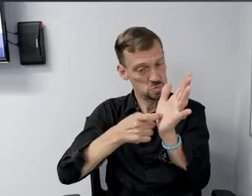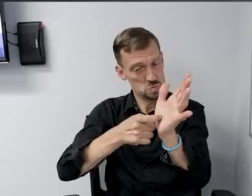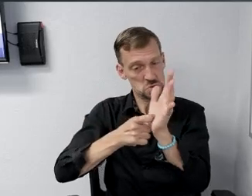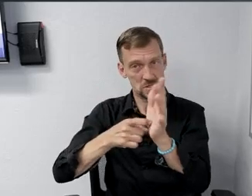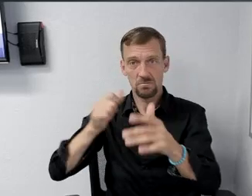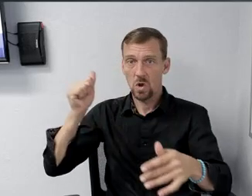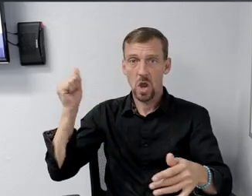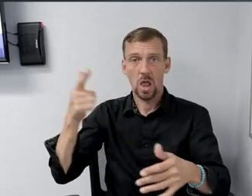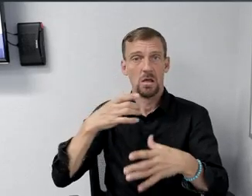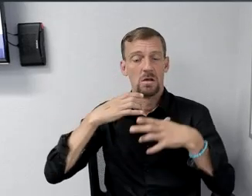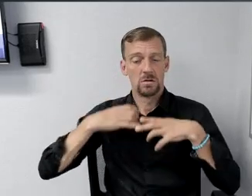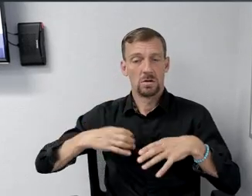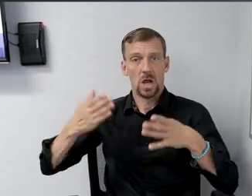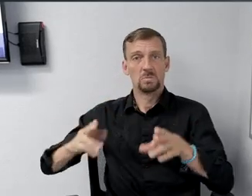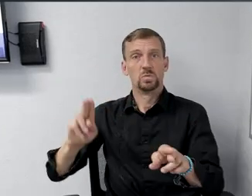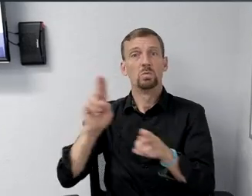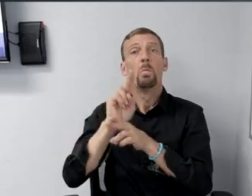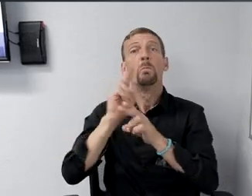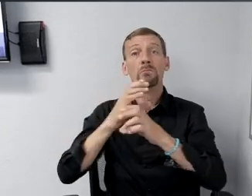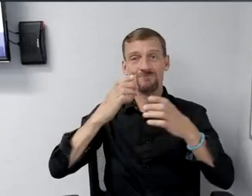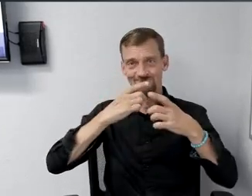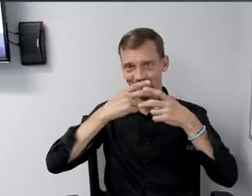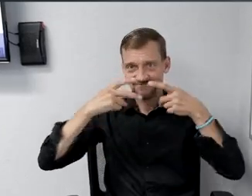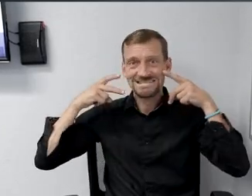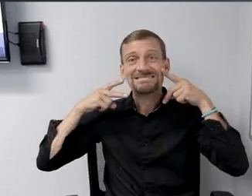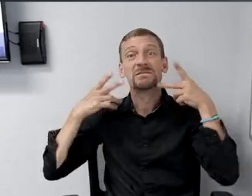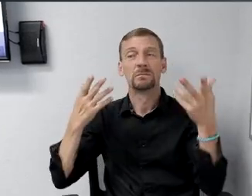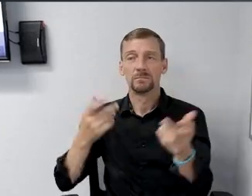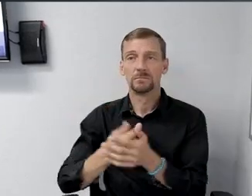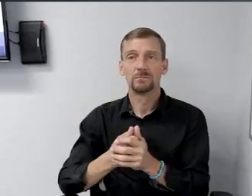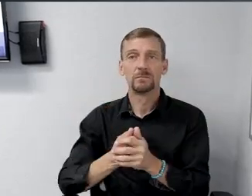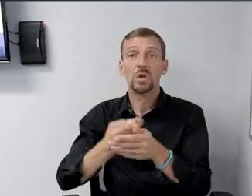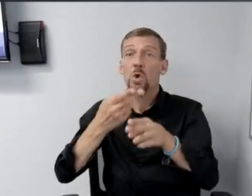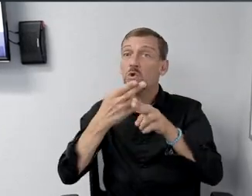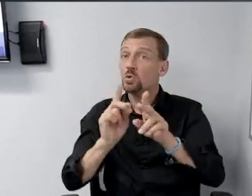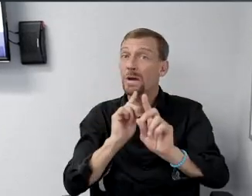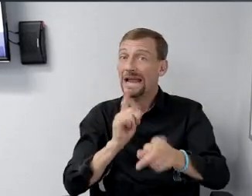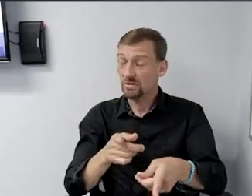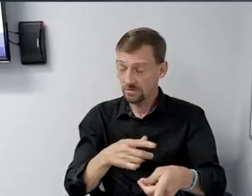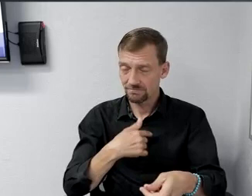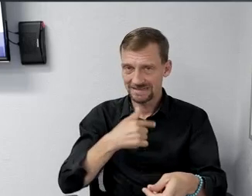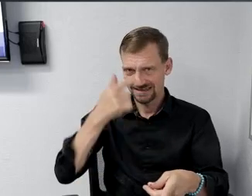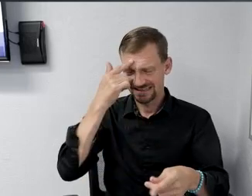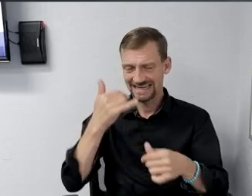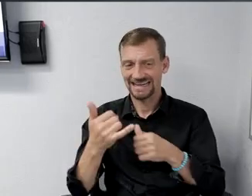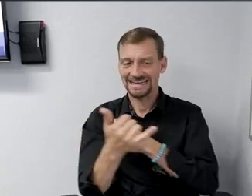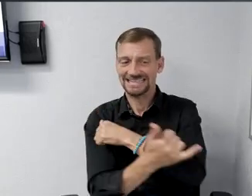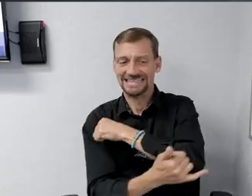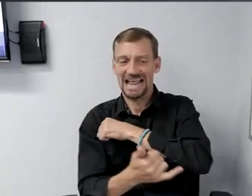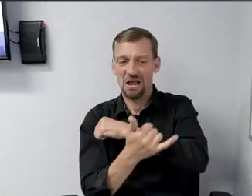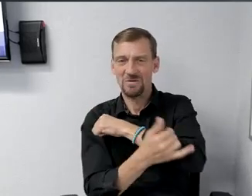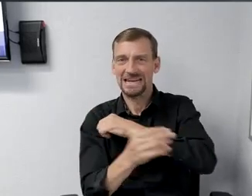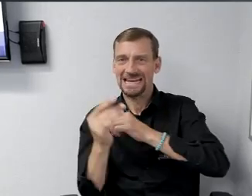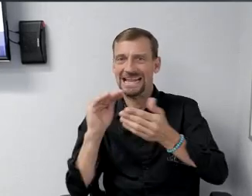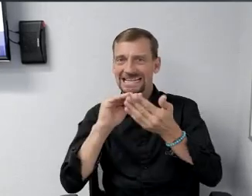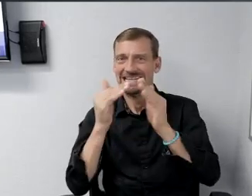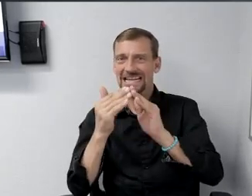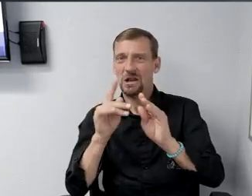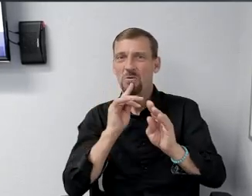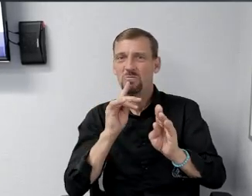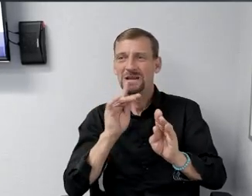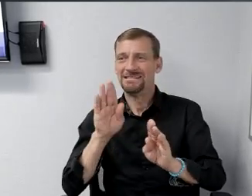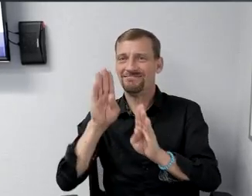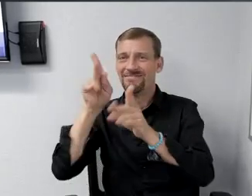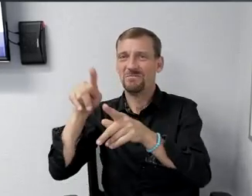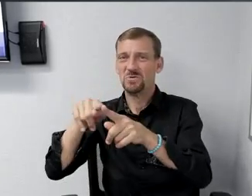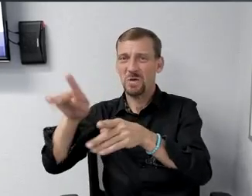that all customers wear a mask. And so the short answer is I think the city and county are kind of leaving it up to businesses to make